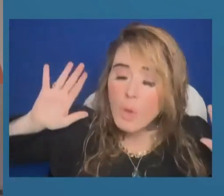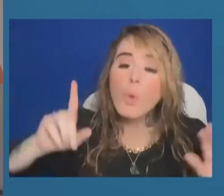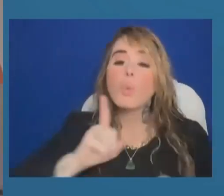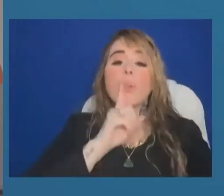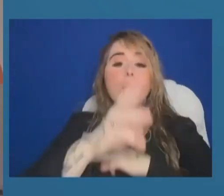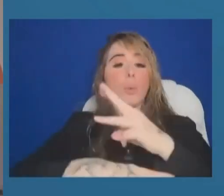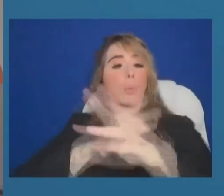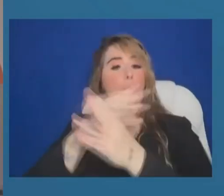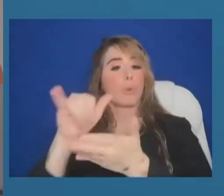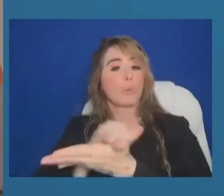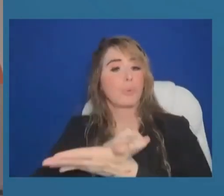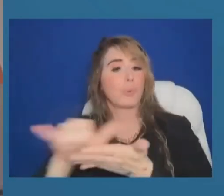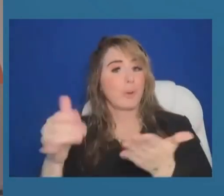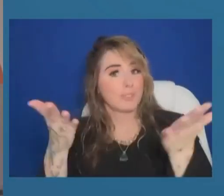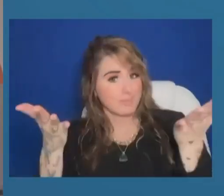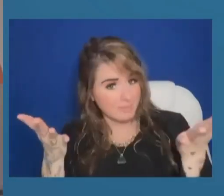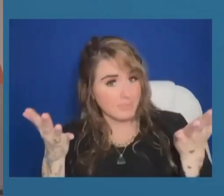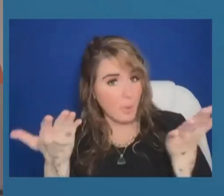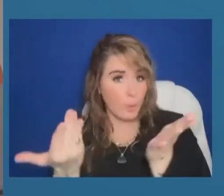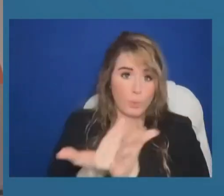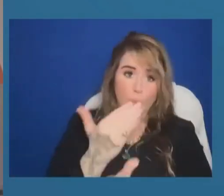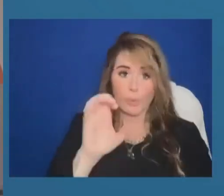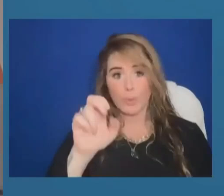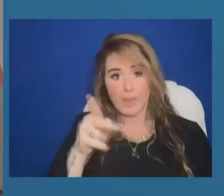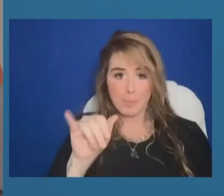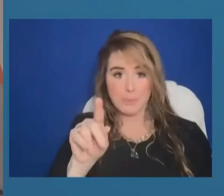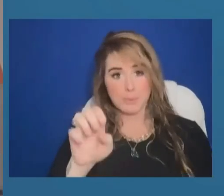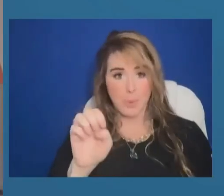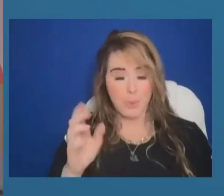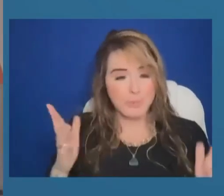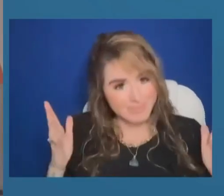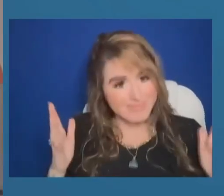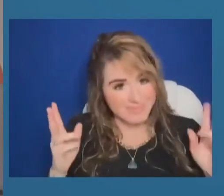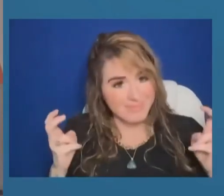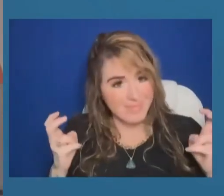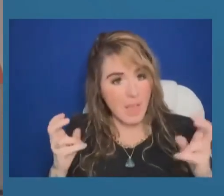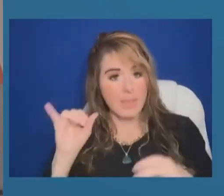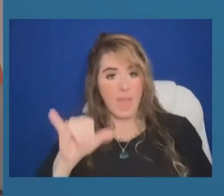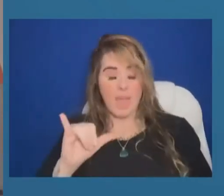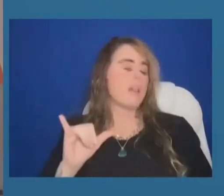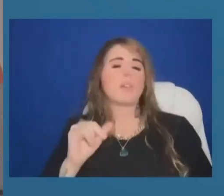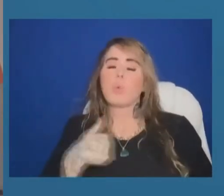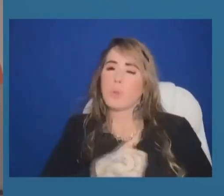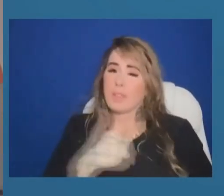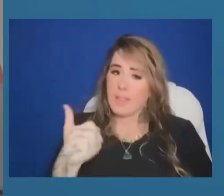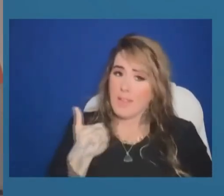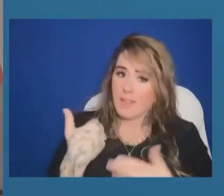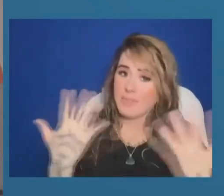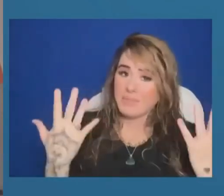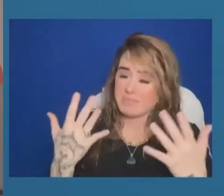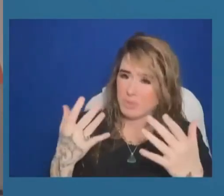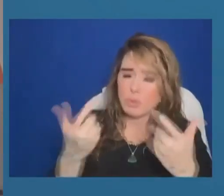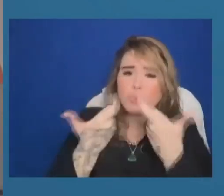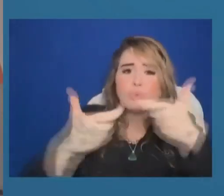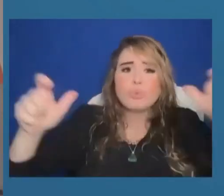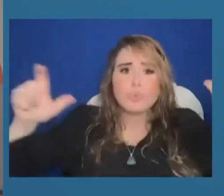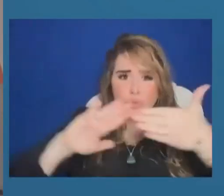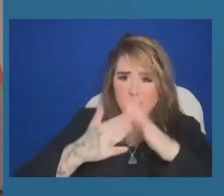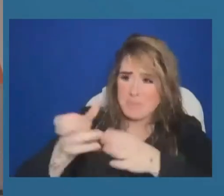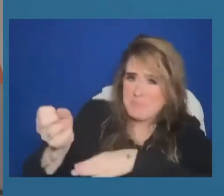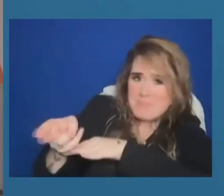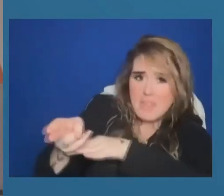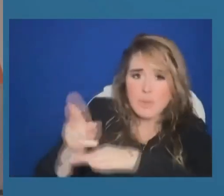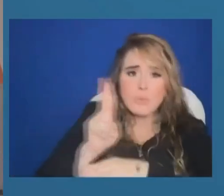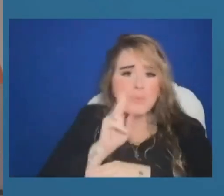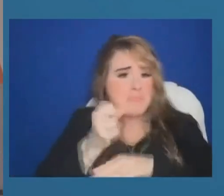York, a new episode, tells you at our density, 9 times Phoenix or Houston, one of those Sunbelt cities, we don't have